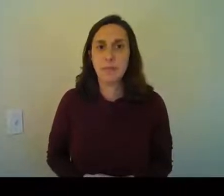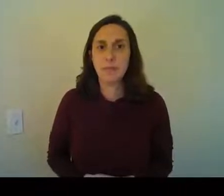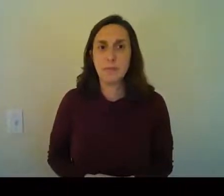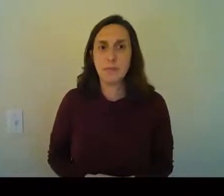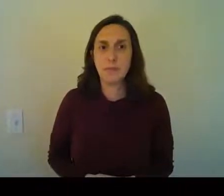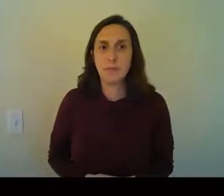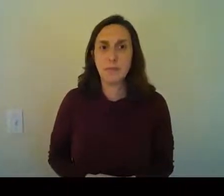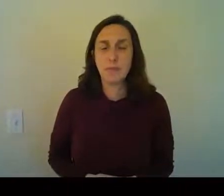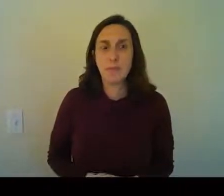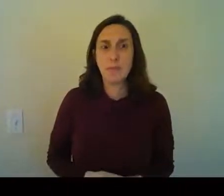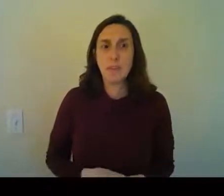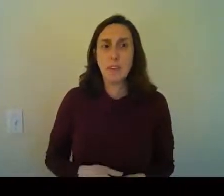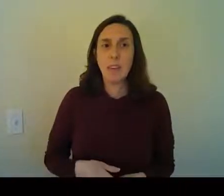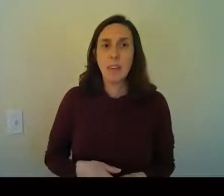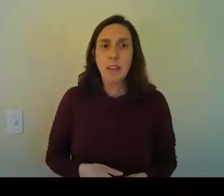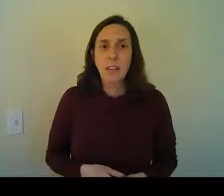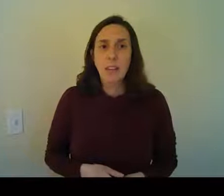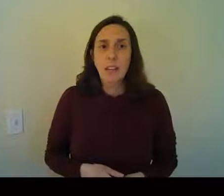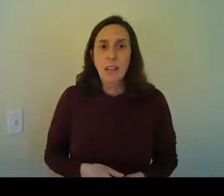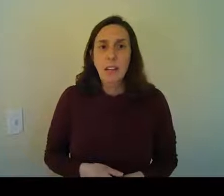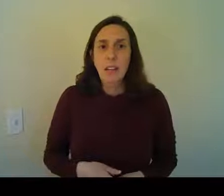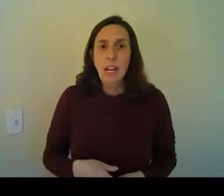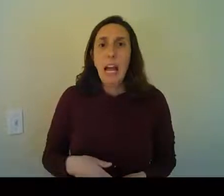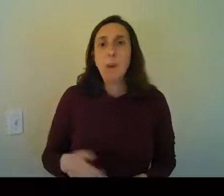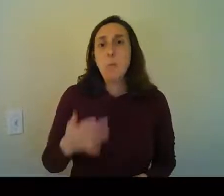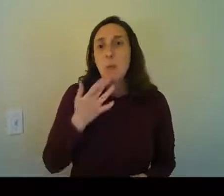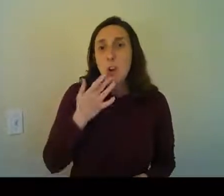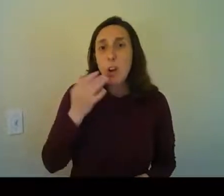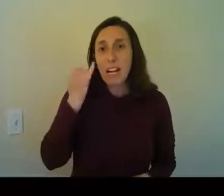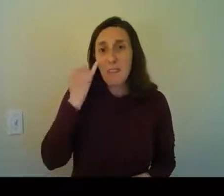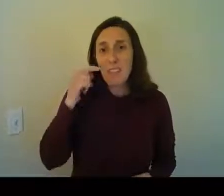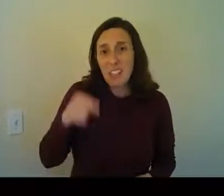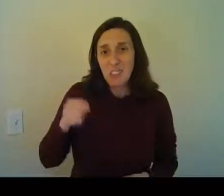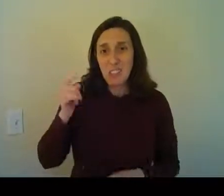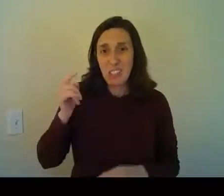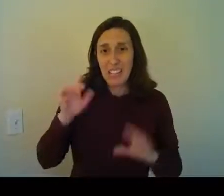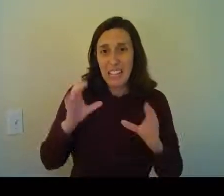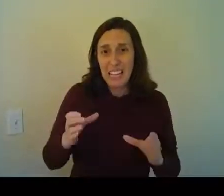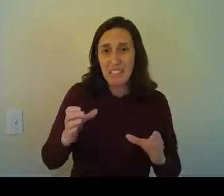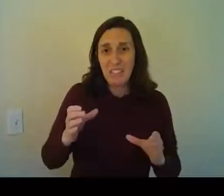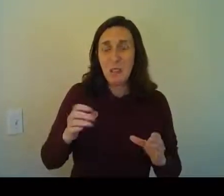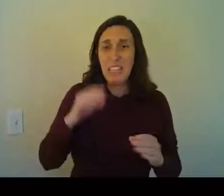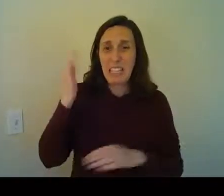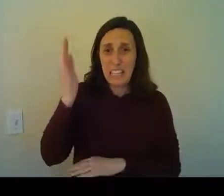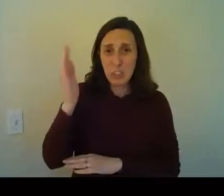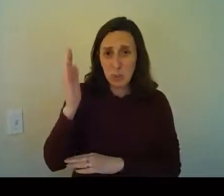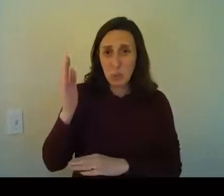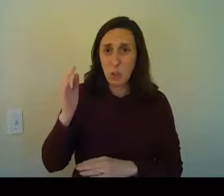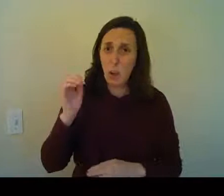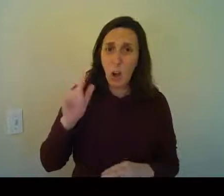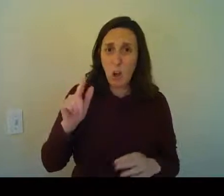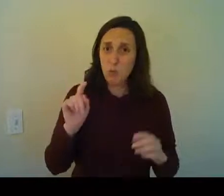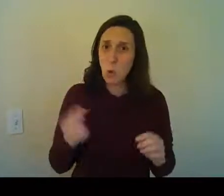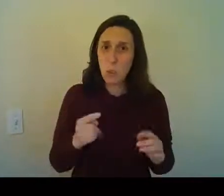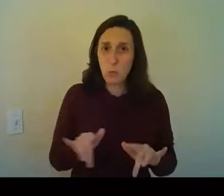lectures are recorded, that the lectures be a little bit smaller. But the amount of material that we're covering in what